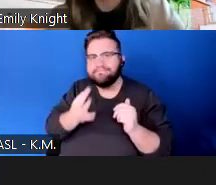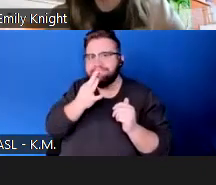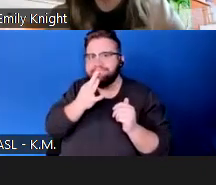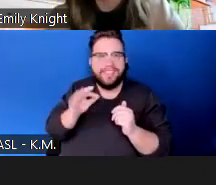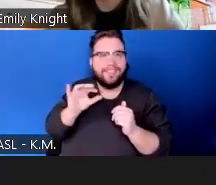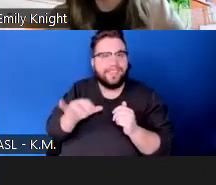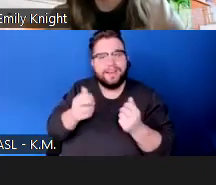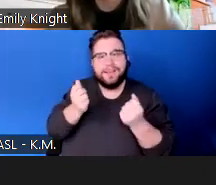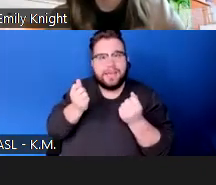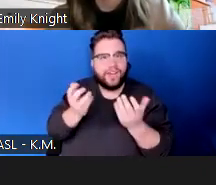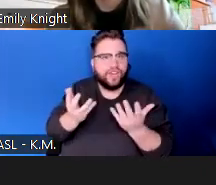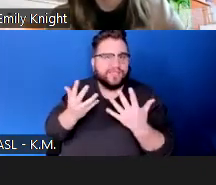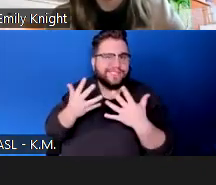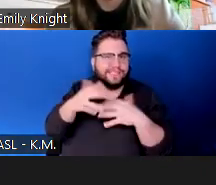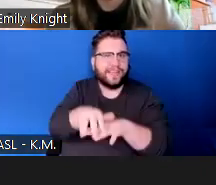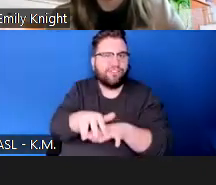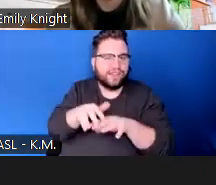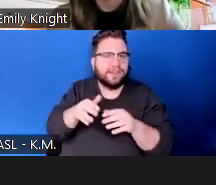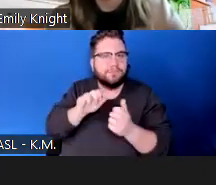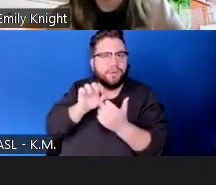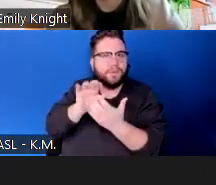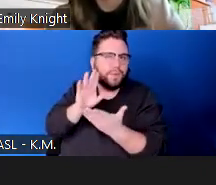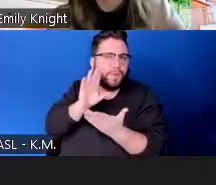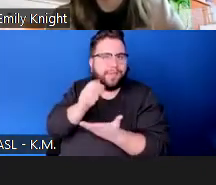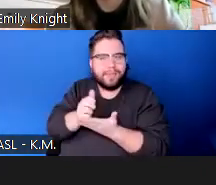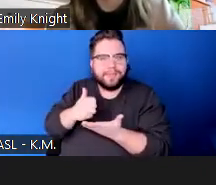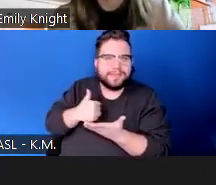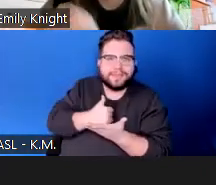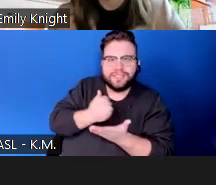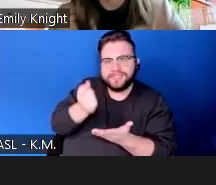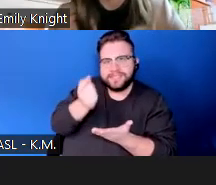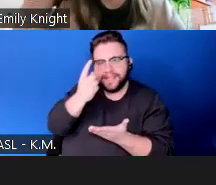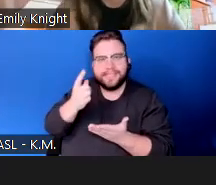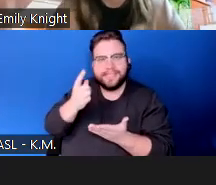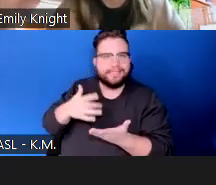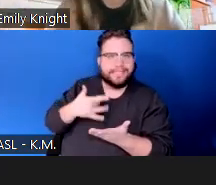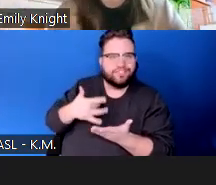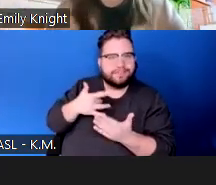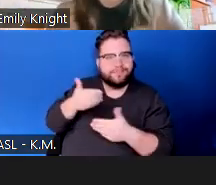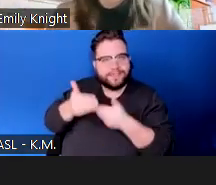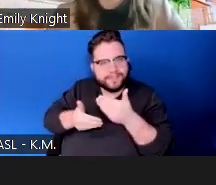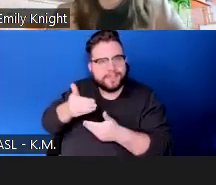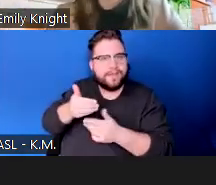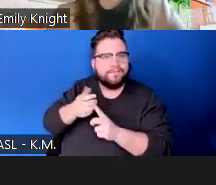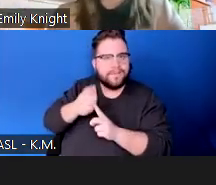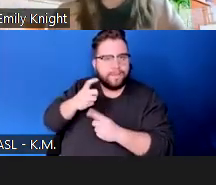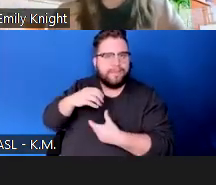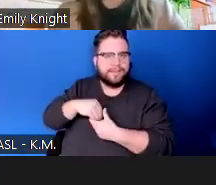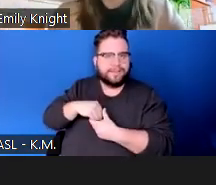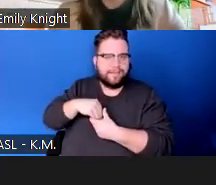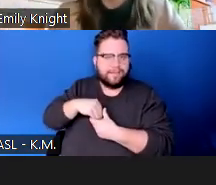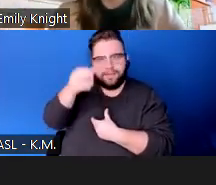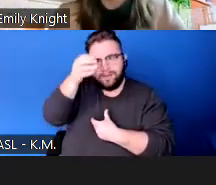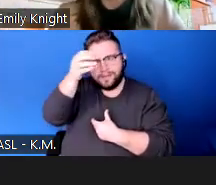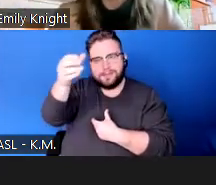will allow us to understand sensory processing more deeply from the inside out and to apply that